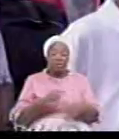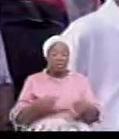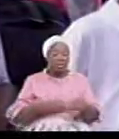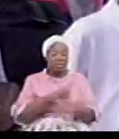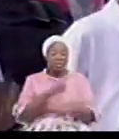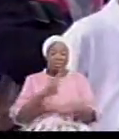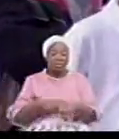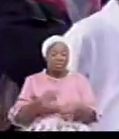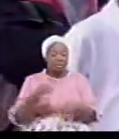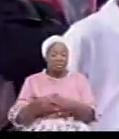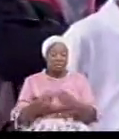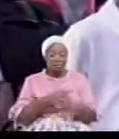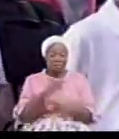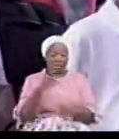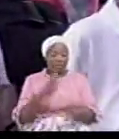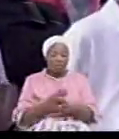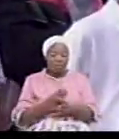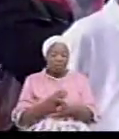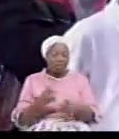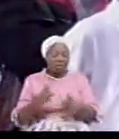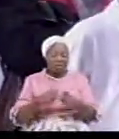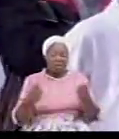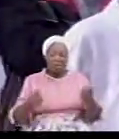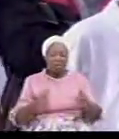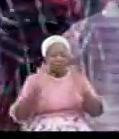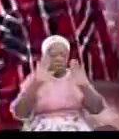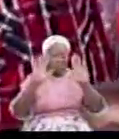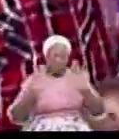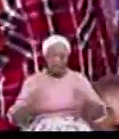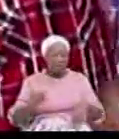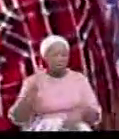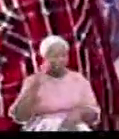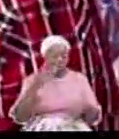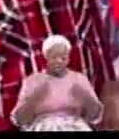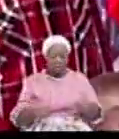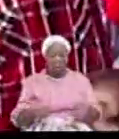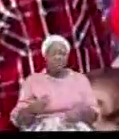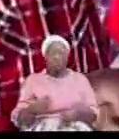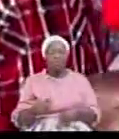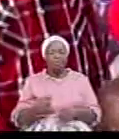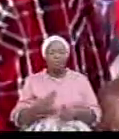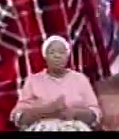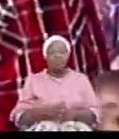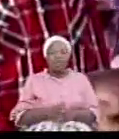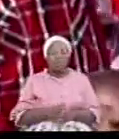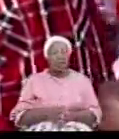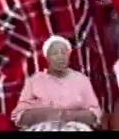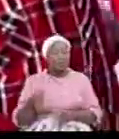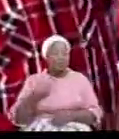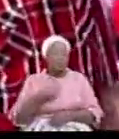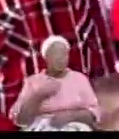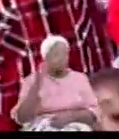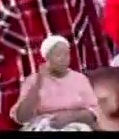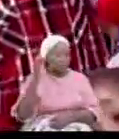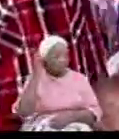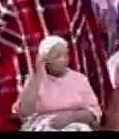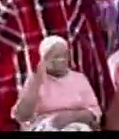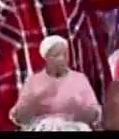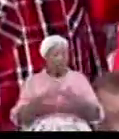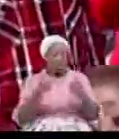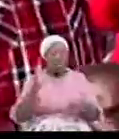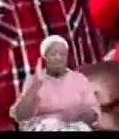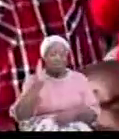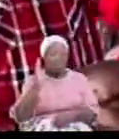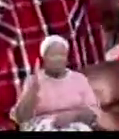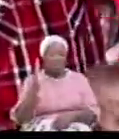unprecedented, unprecedented. And if you can hear me far away, and even if you are in your house, and